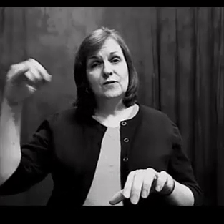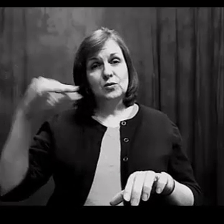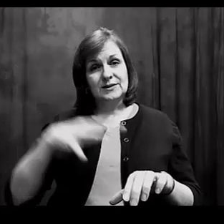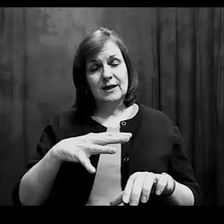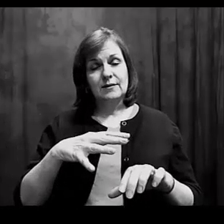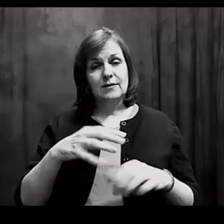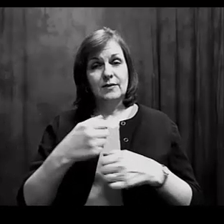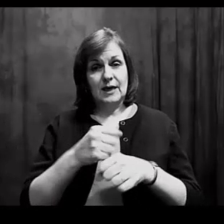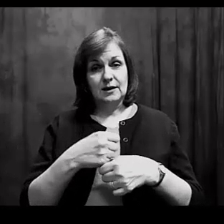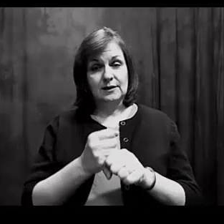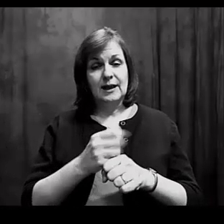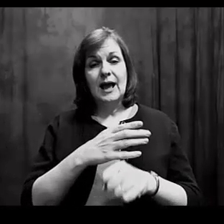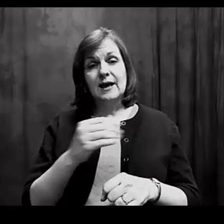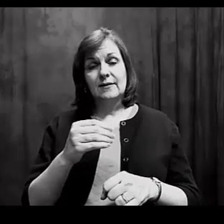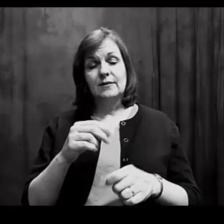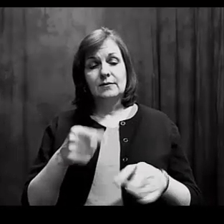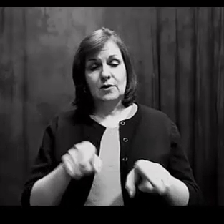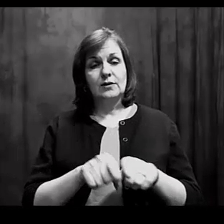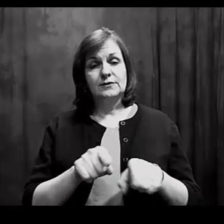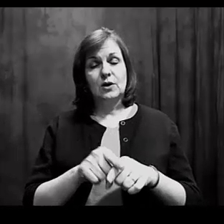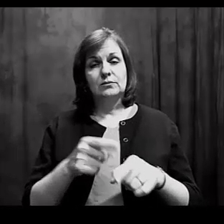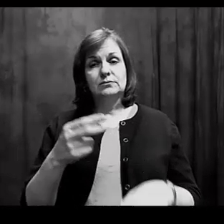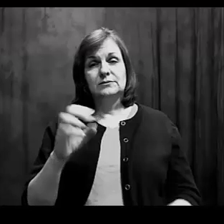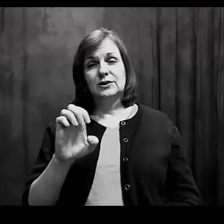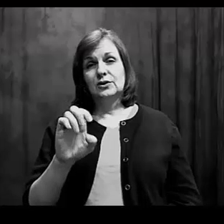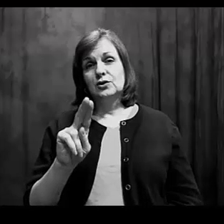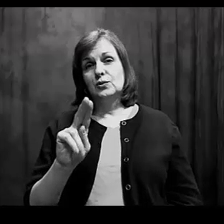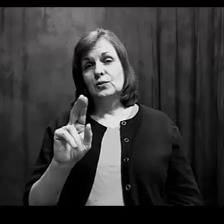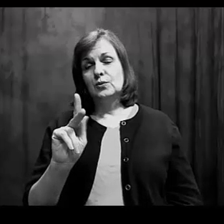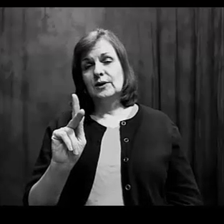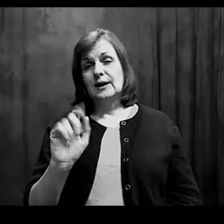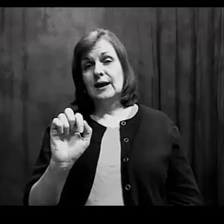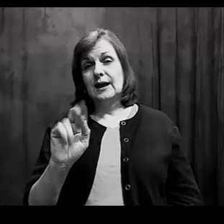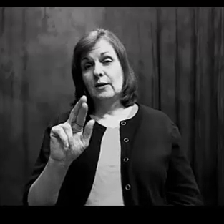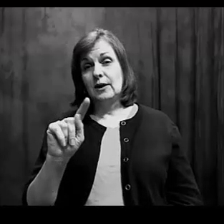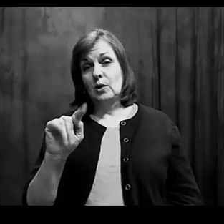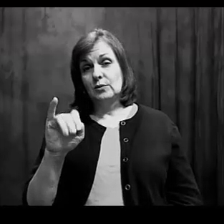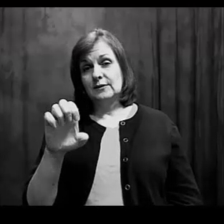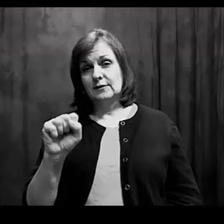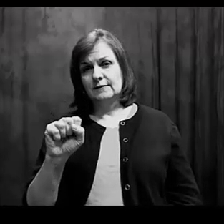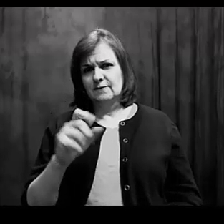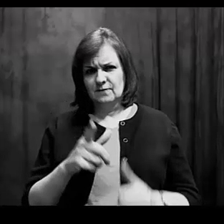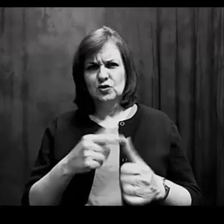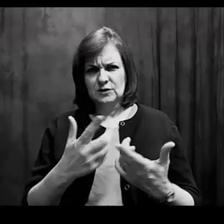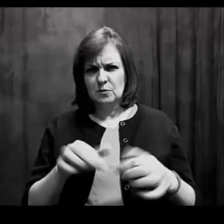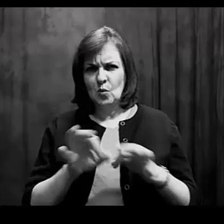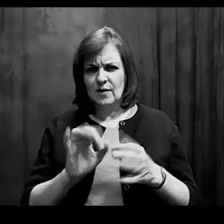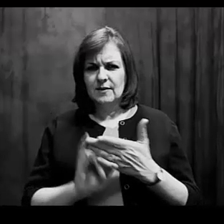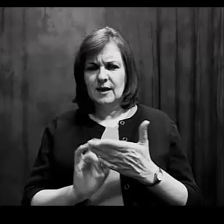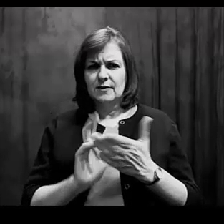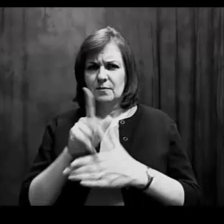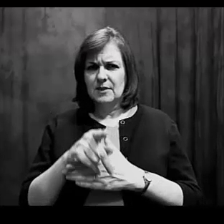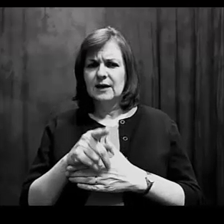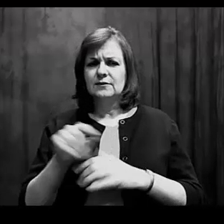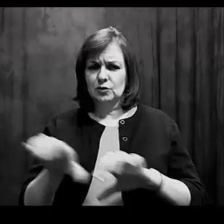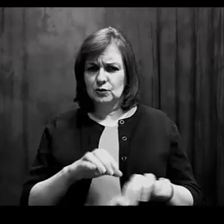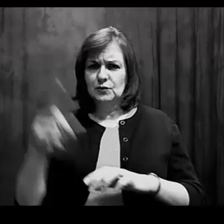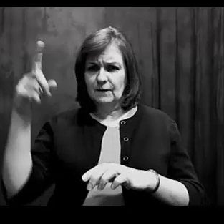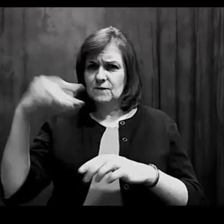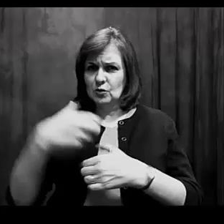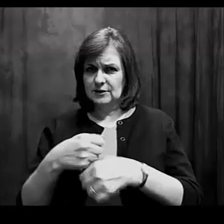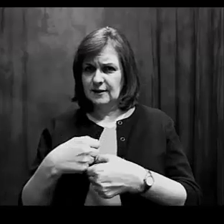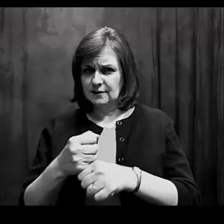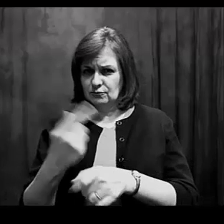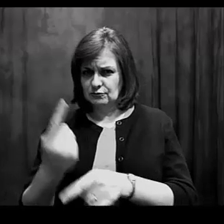as being photosynthetic eukaryotes. So those characteristics become important. The plants have to be